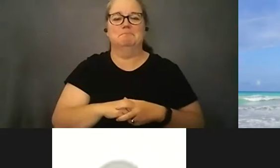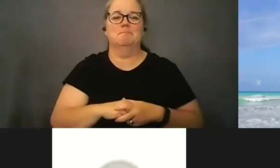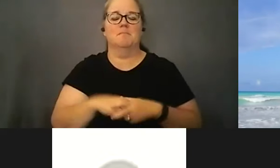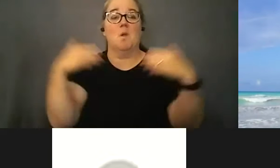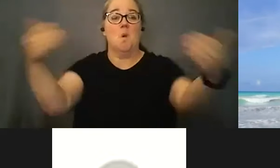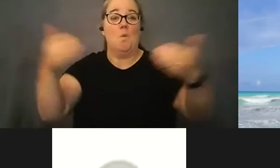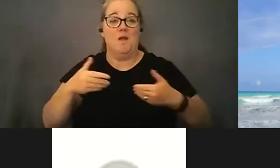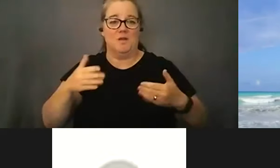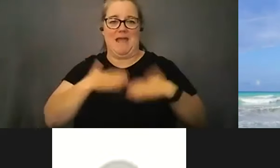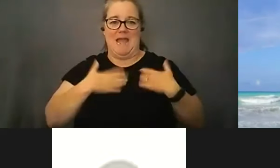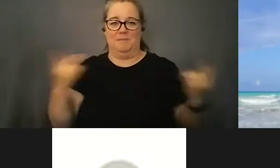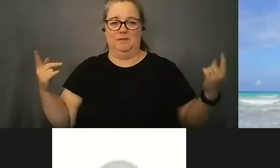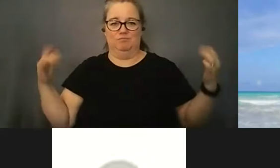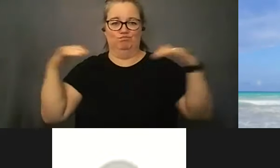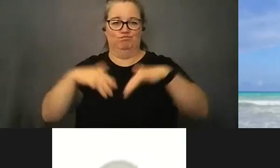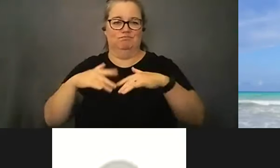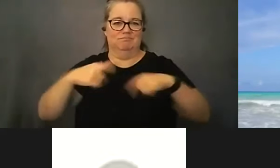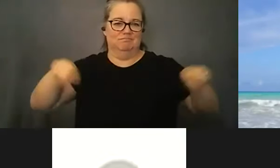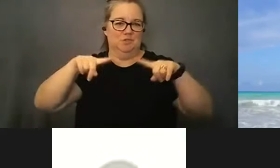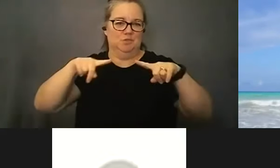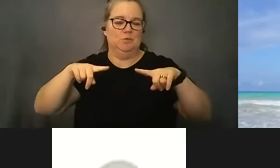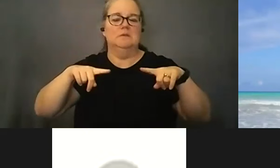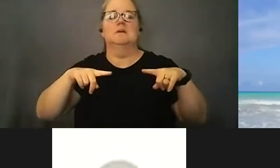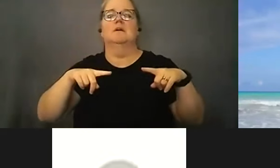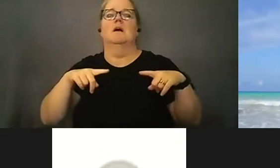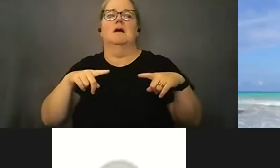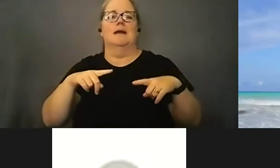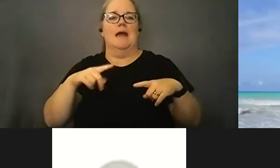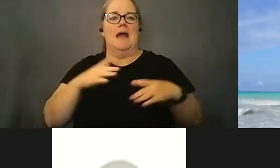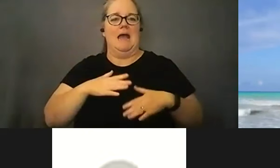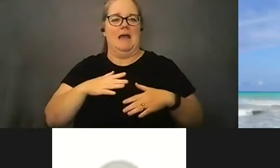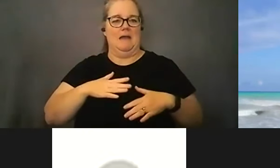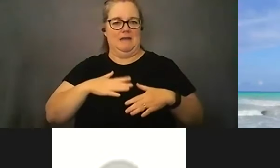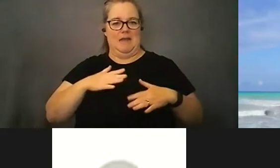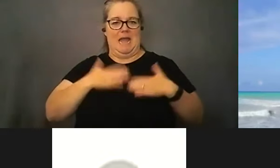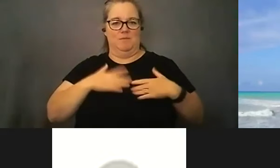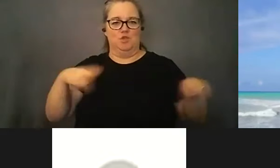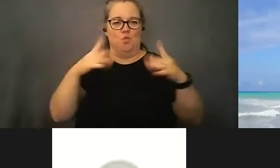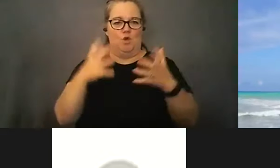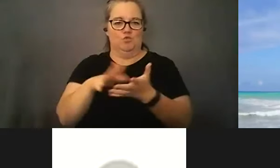glad you're here, and I'm glad you're interested in learning about CPR.